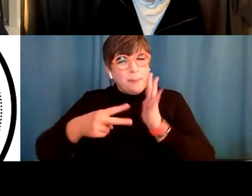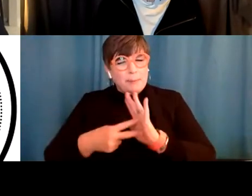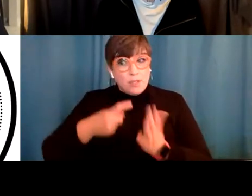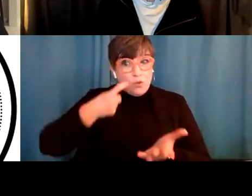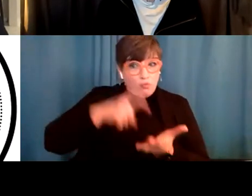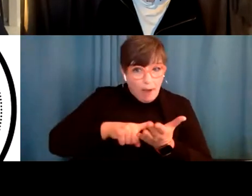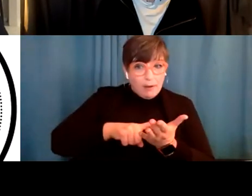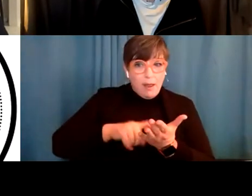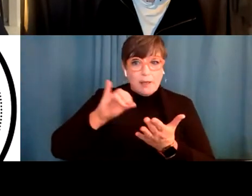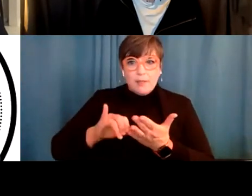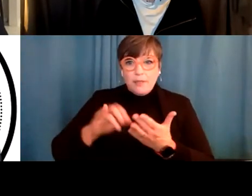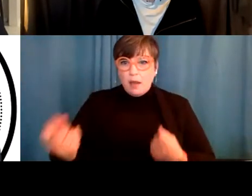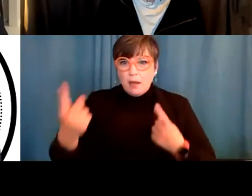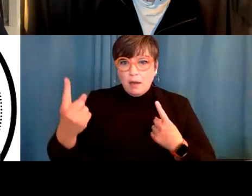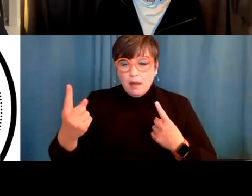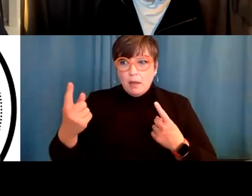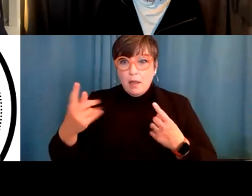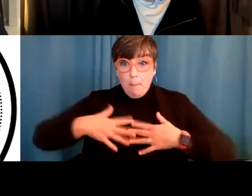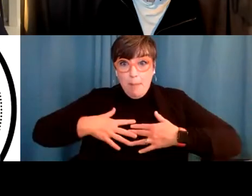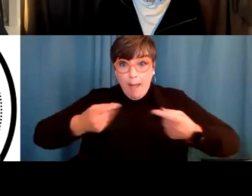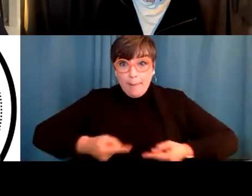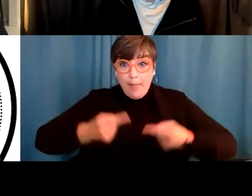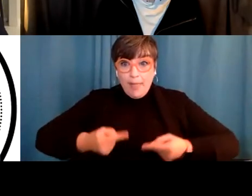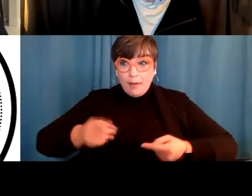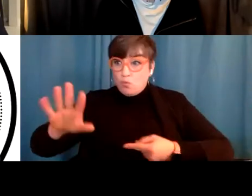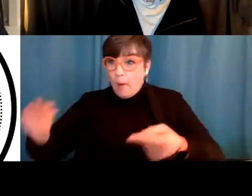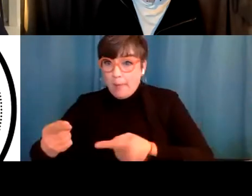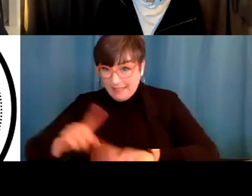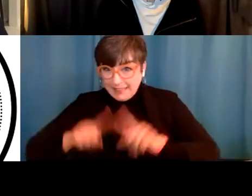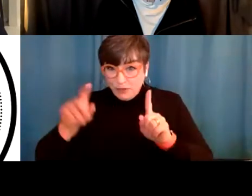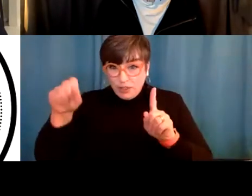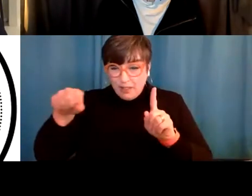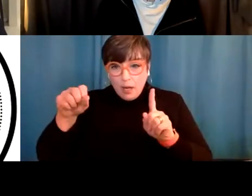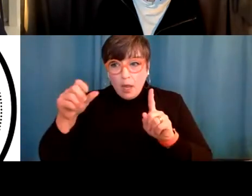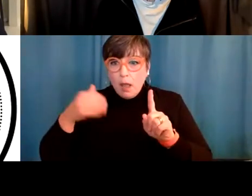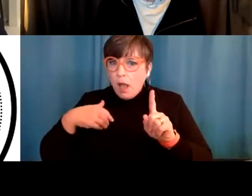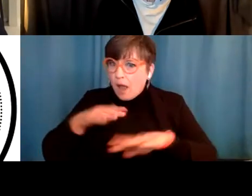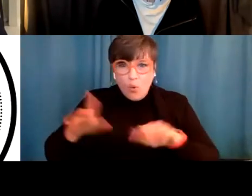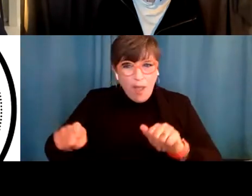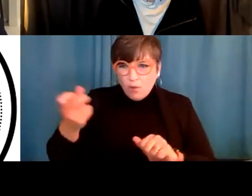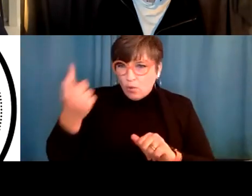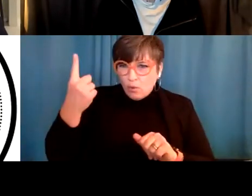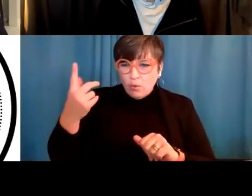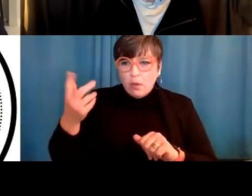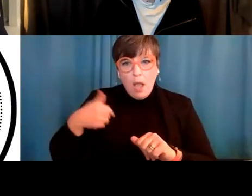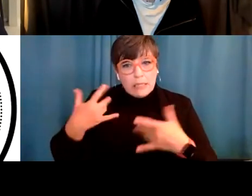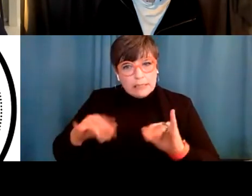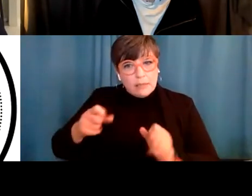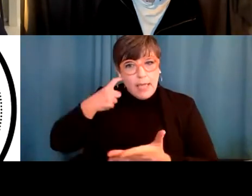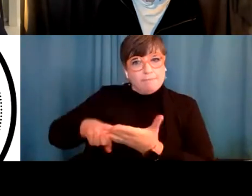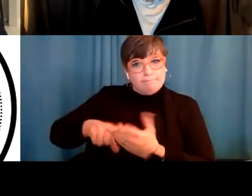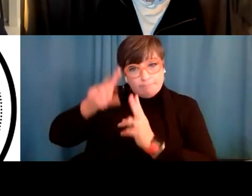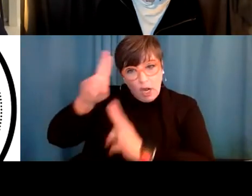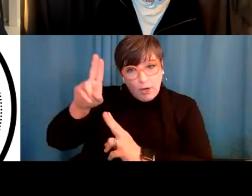recognize other people's pain, even if we don't understand it, or even if it's mm-hmm. even if their pain is a result of them buying into